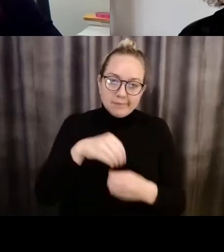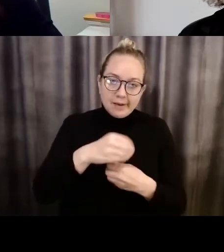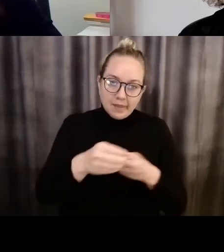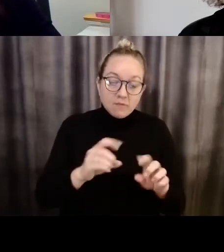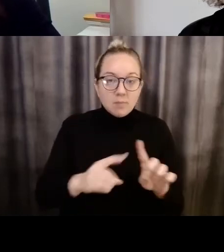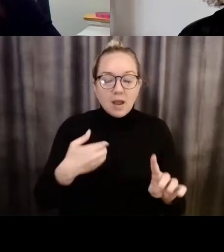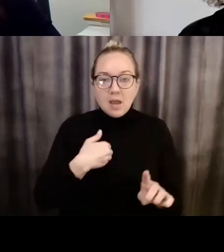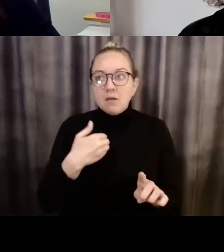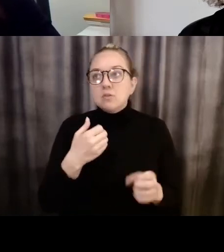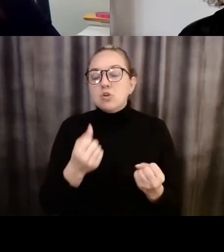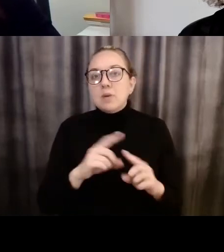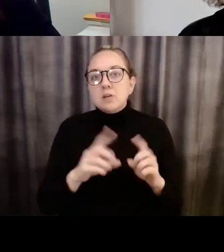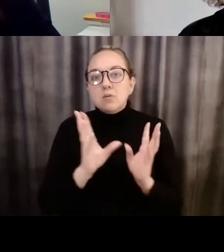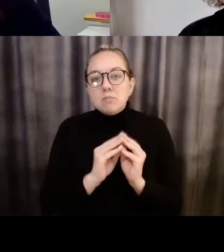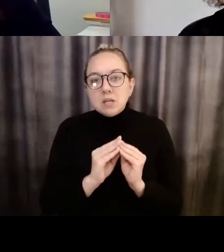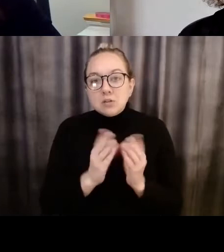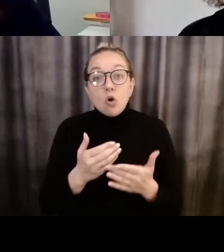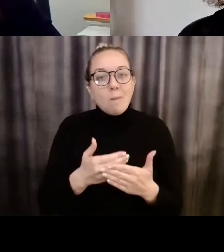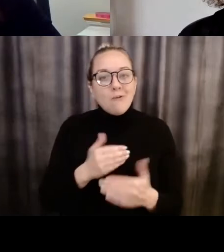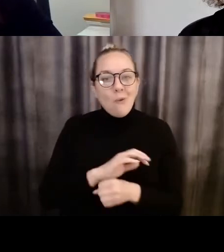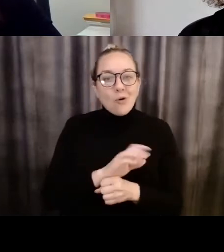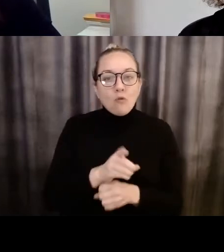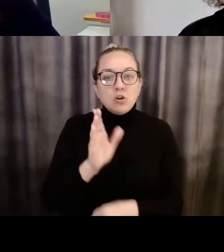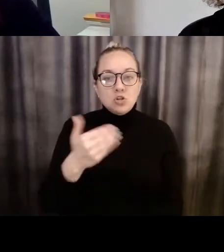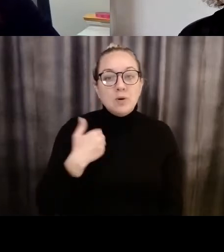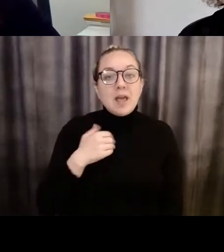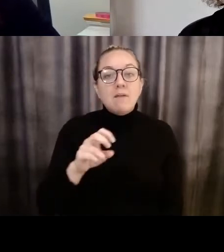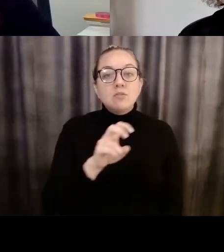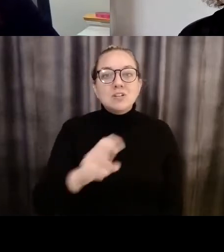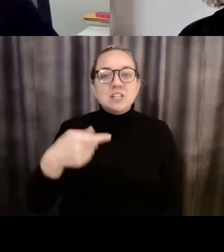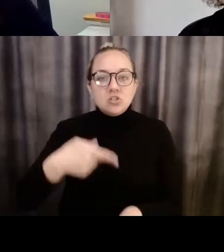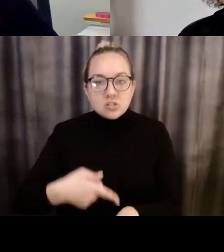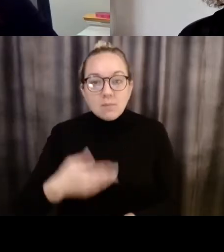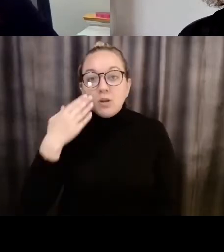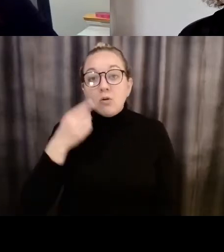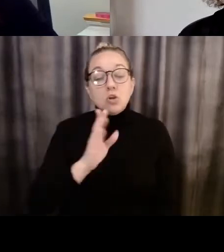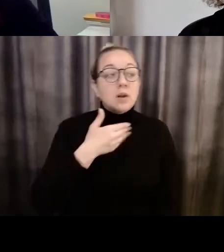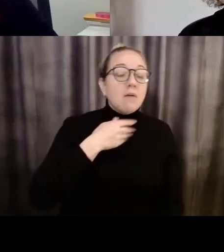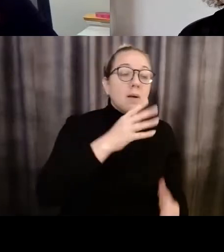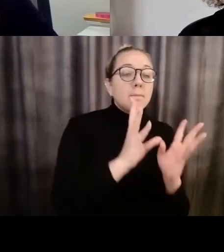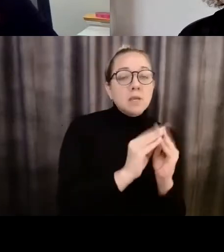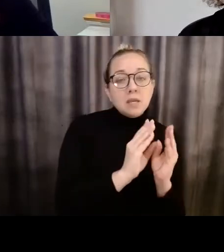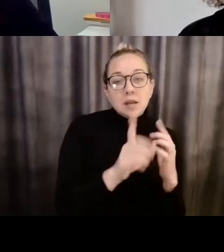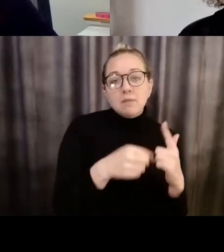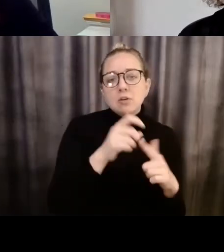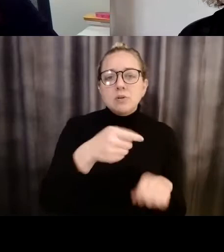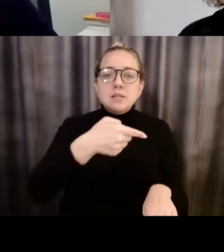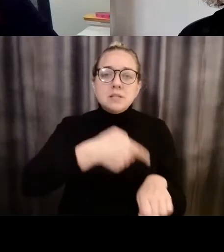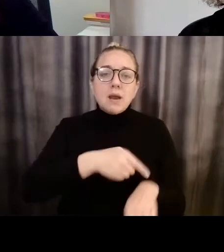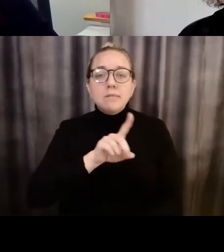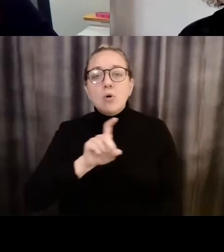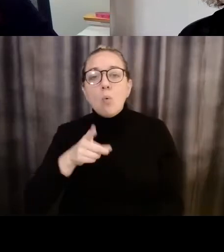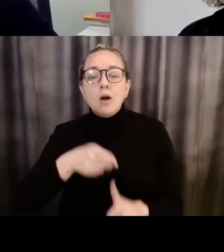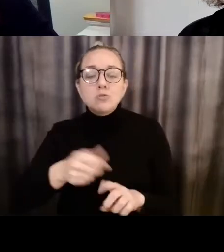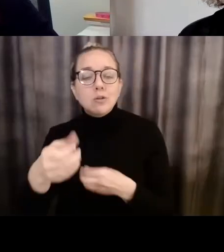before, COVID, you would have that transition time. So there'd be a meeting and then someone would schedule because they know you have to walk to another office. So I don't know